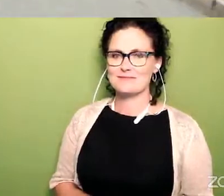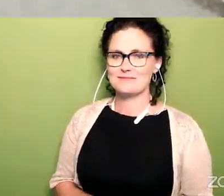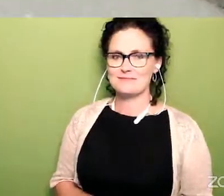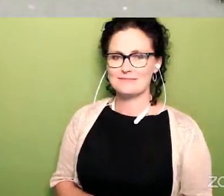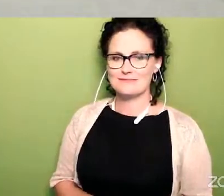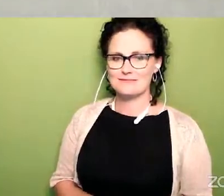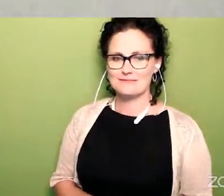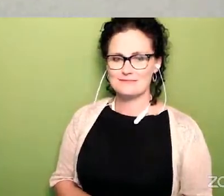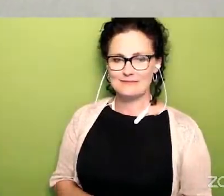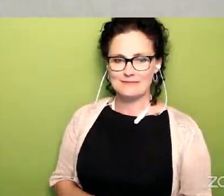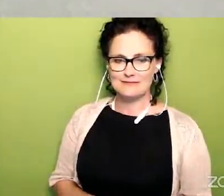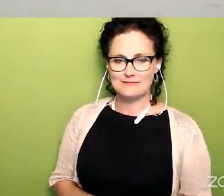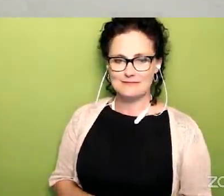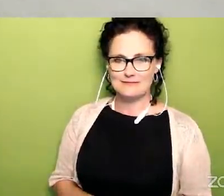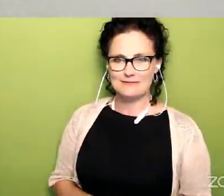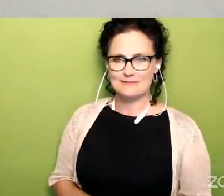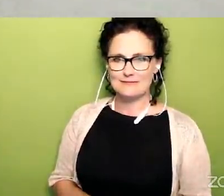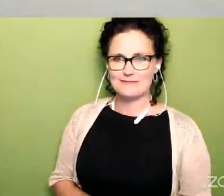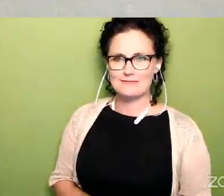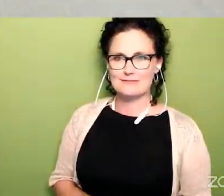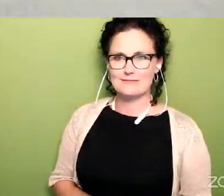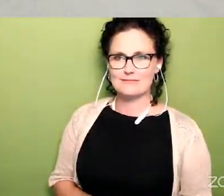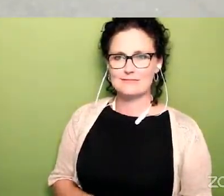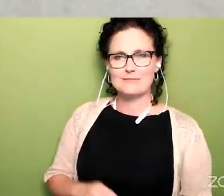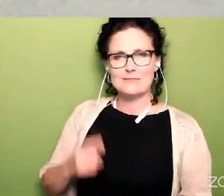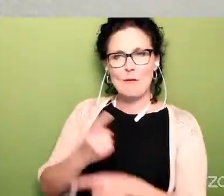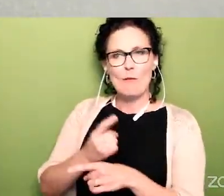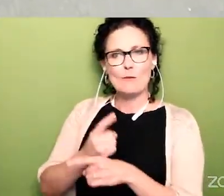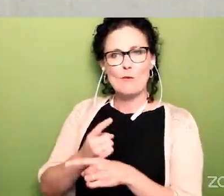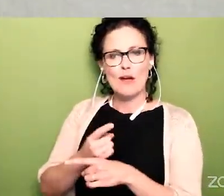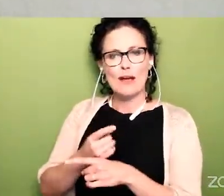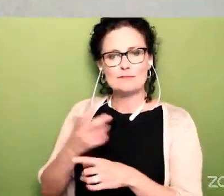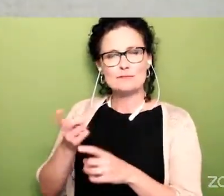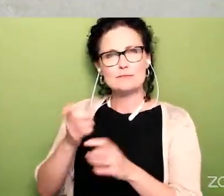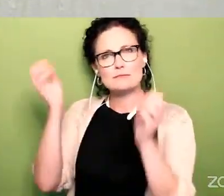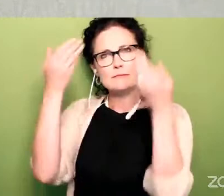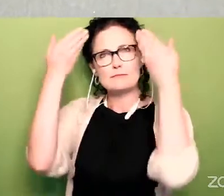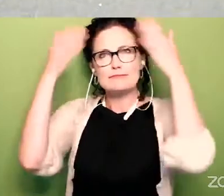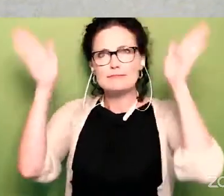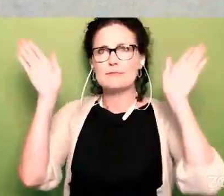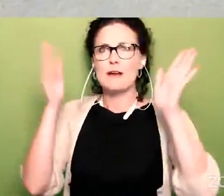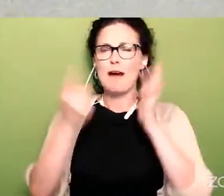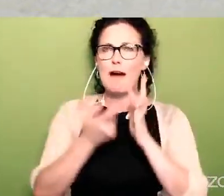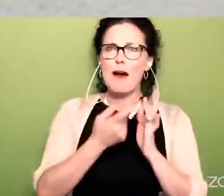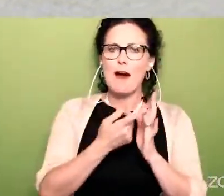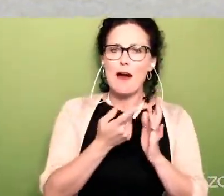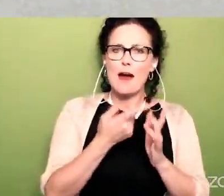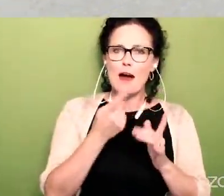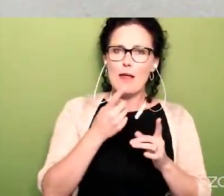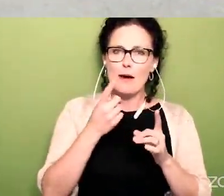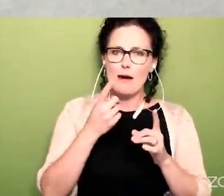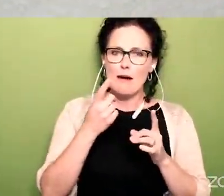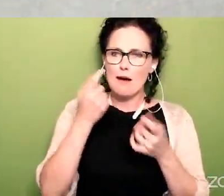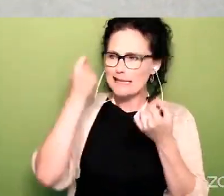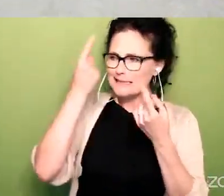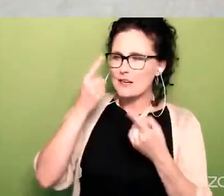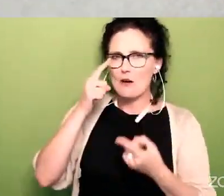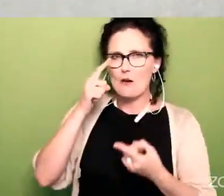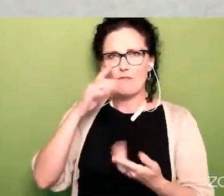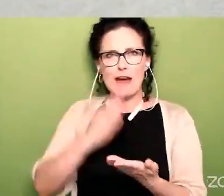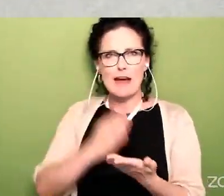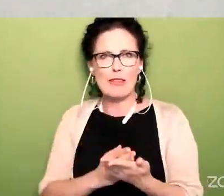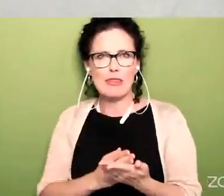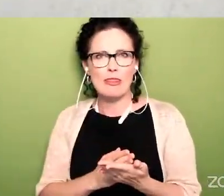how to respect them, how to properly, just